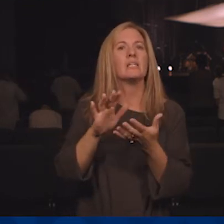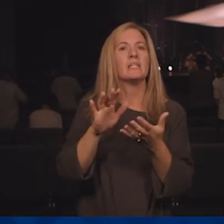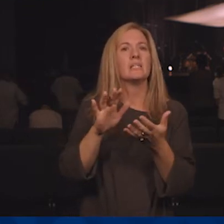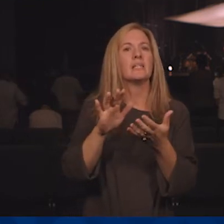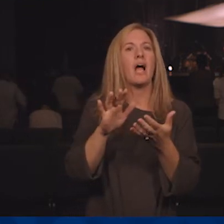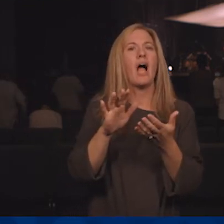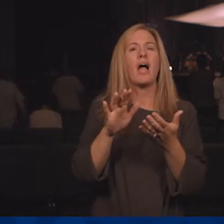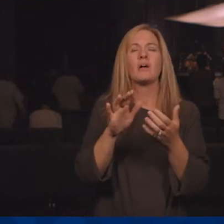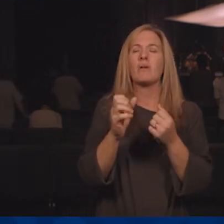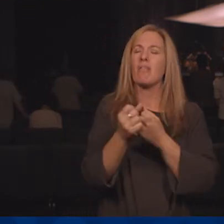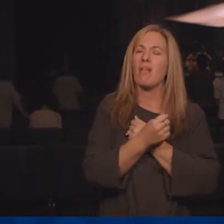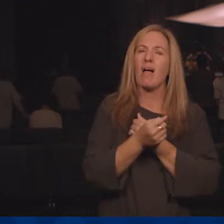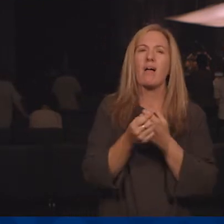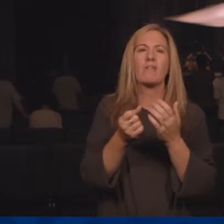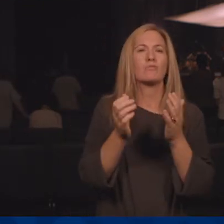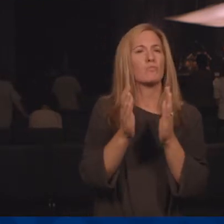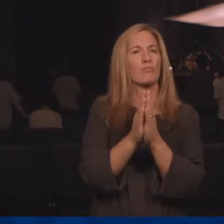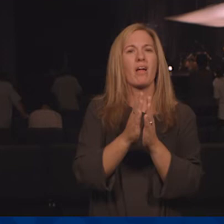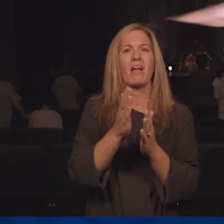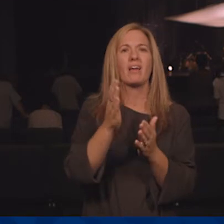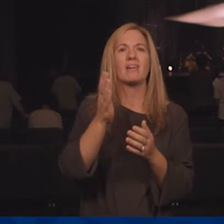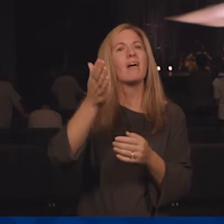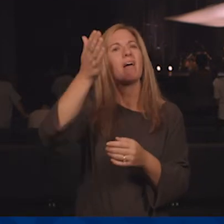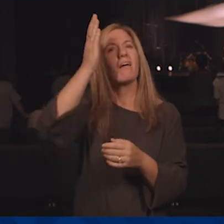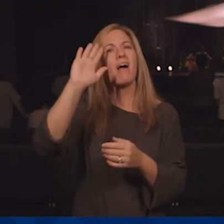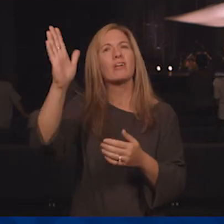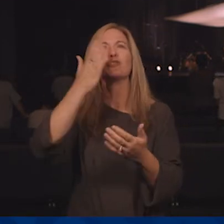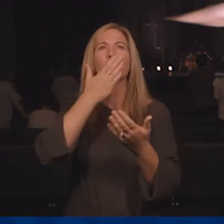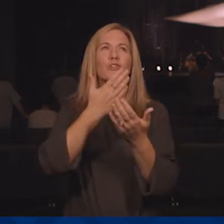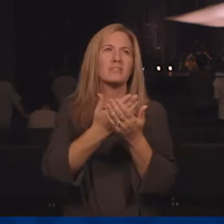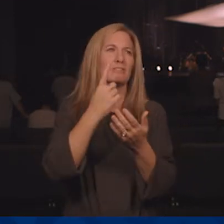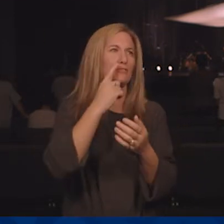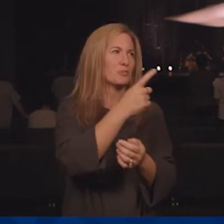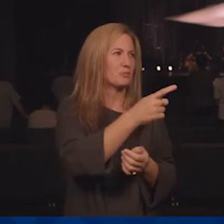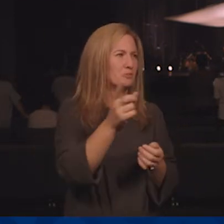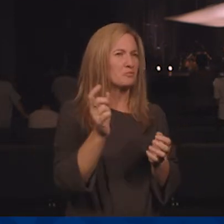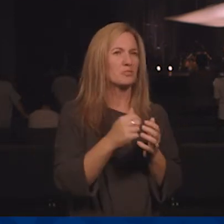God over you. So that's one group of folks that I want us to pray for.